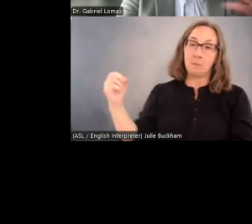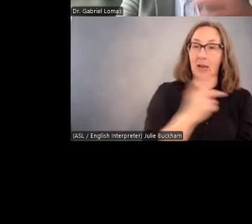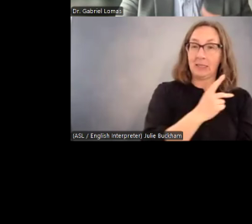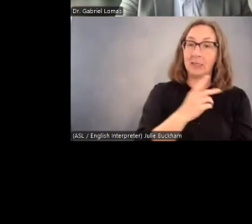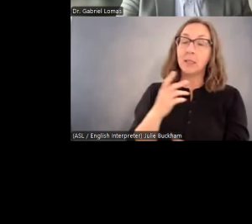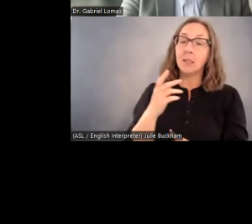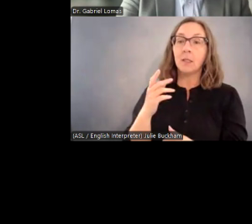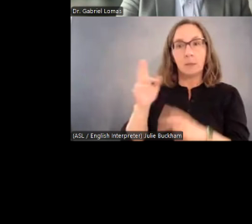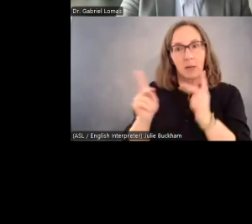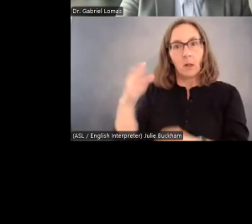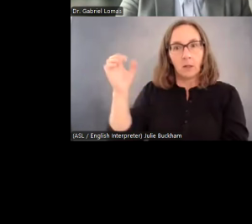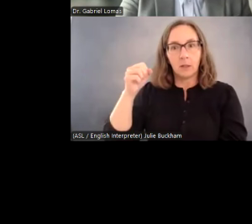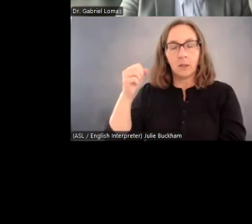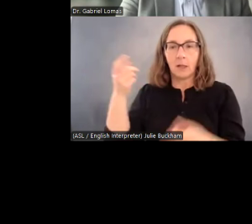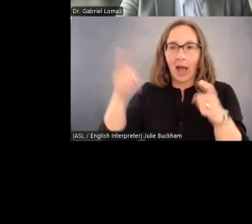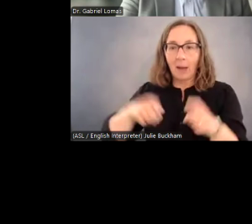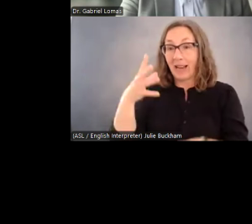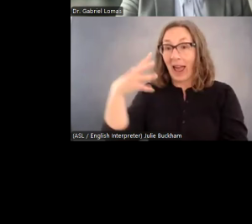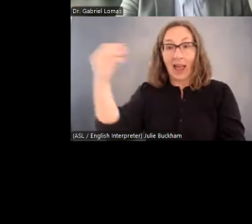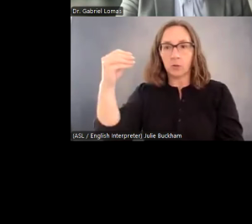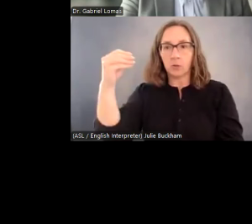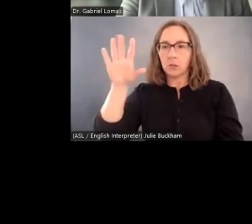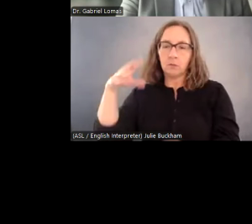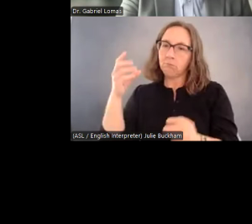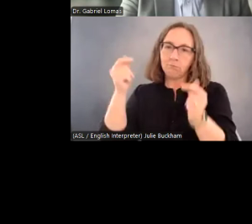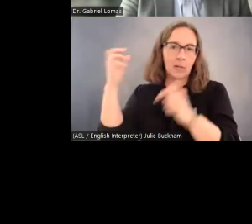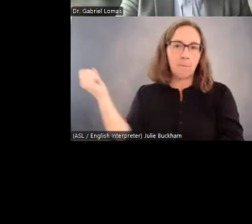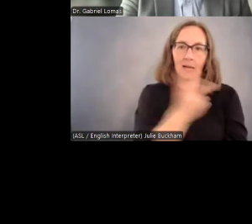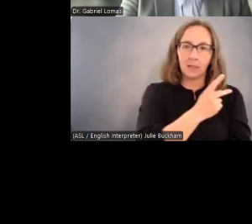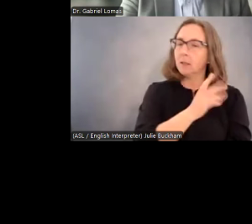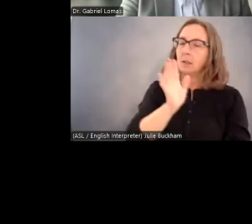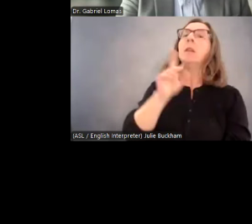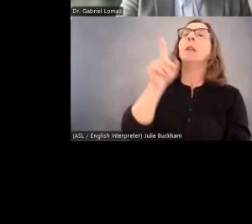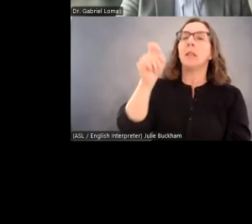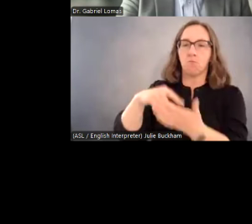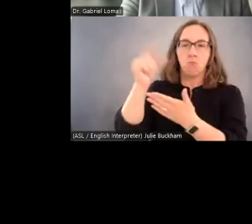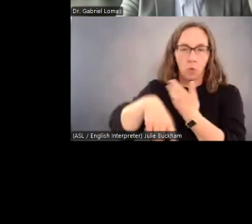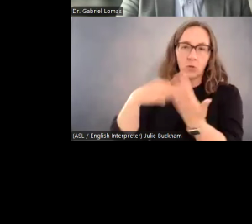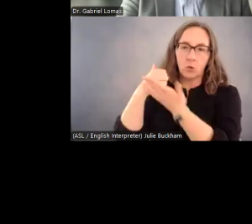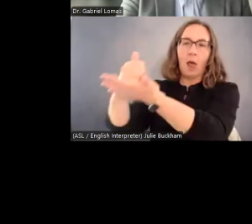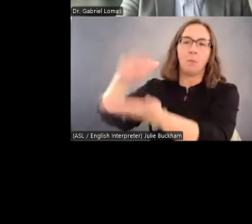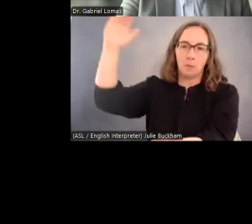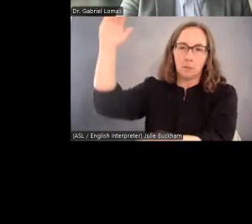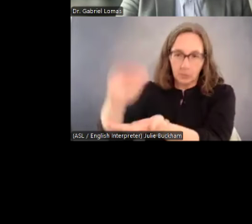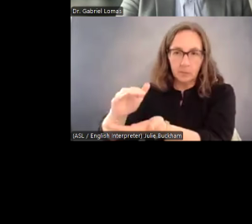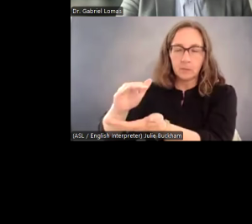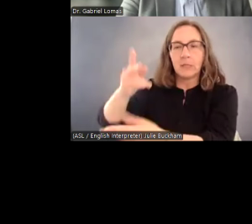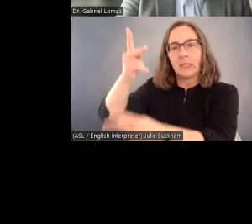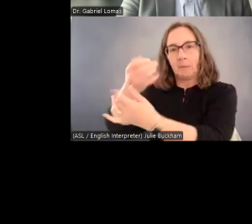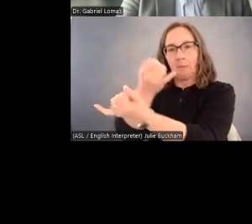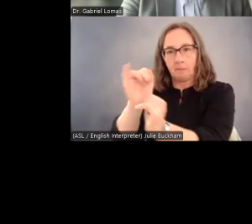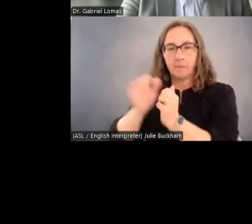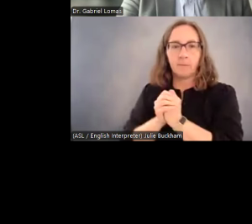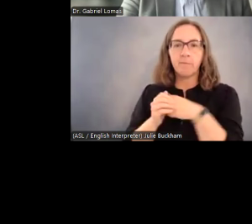of people going back to prison, and having these programs is really vital for recidivism. Well, there are